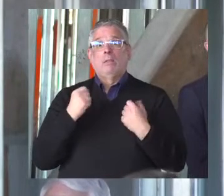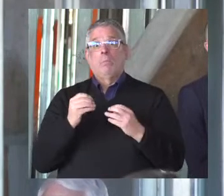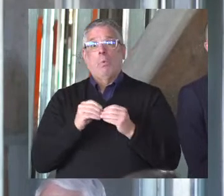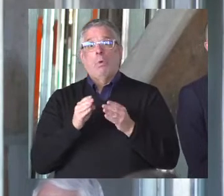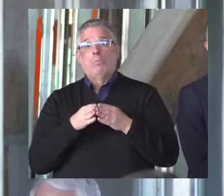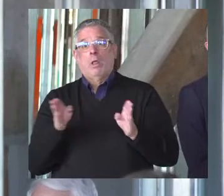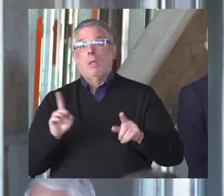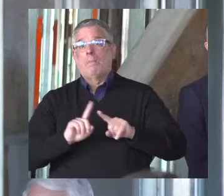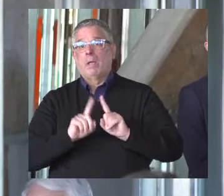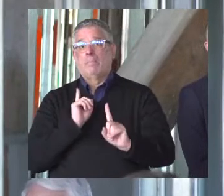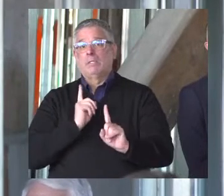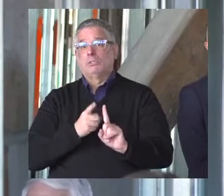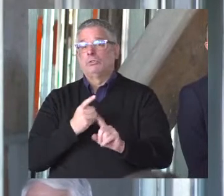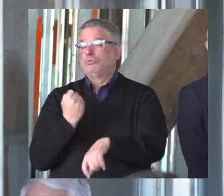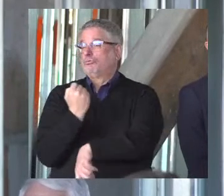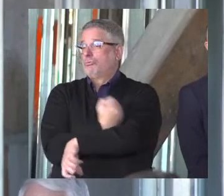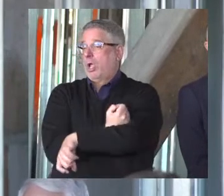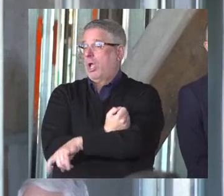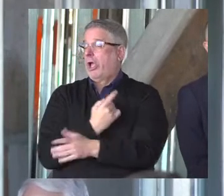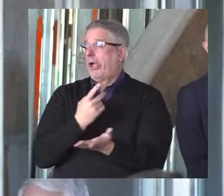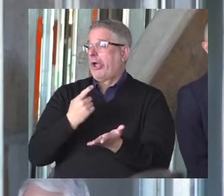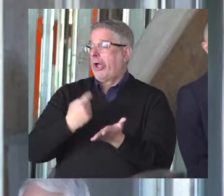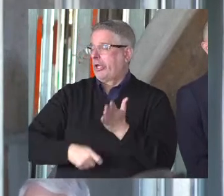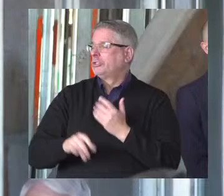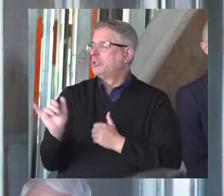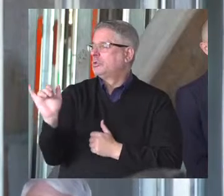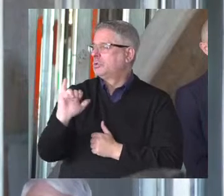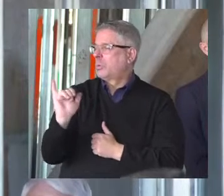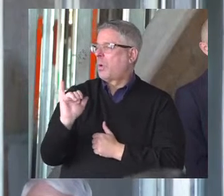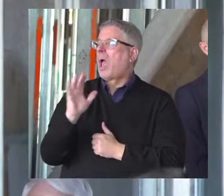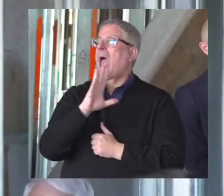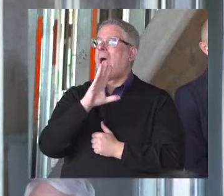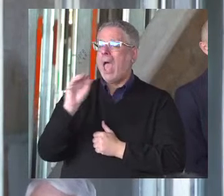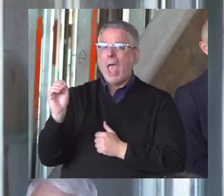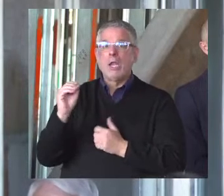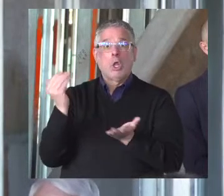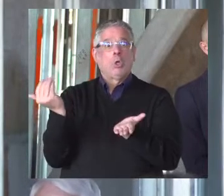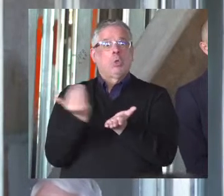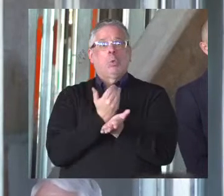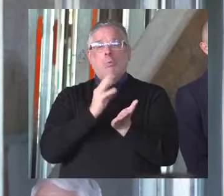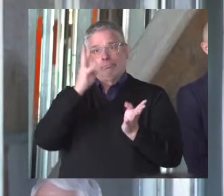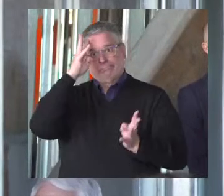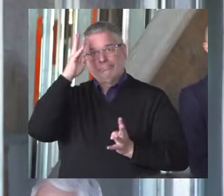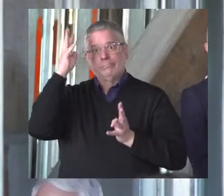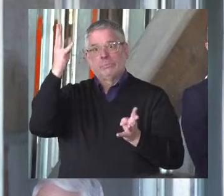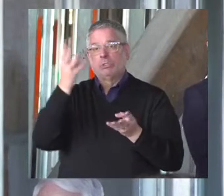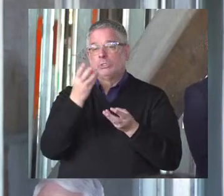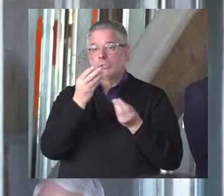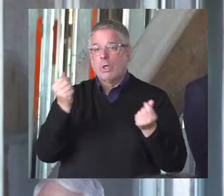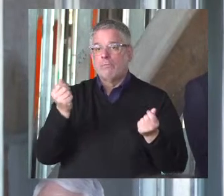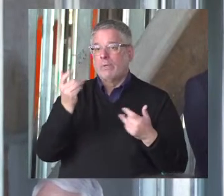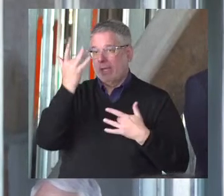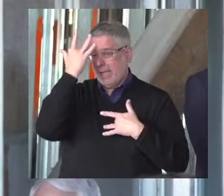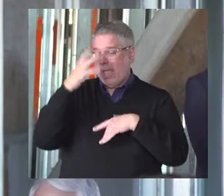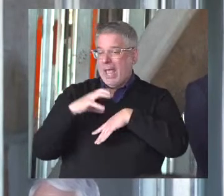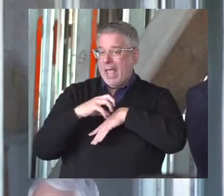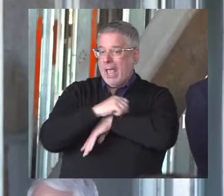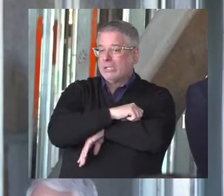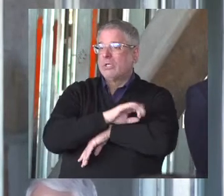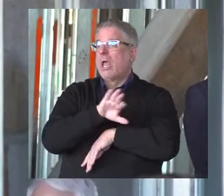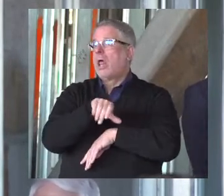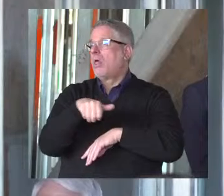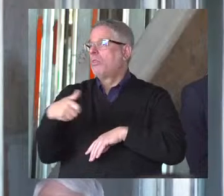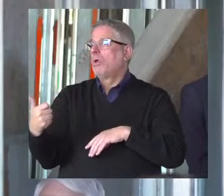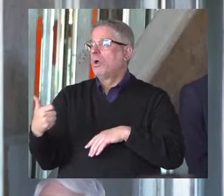broadly, but particularly drug costs and breakthroughs as it relates to solving and curing things like cancer and